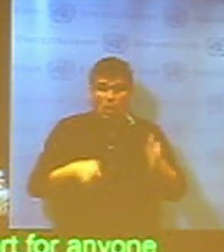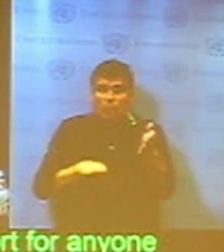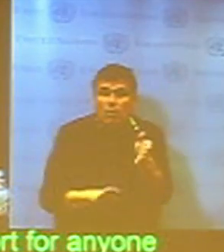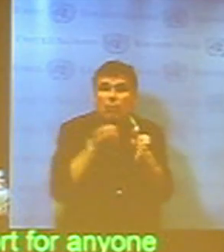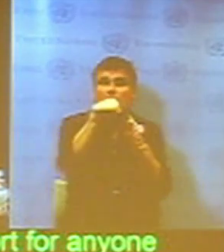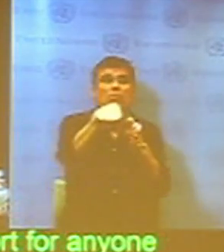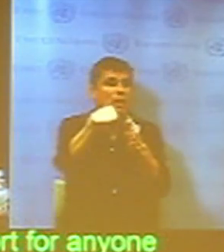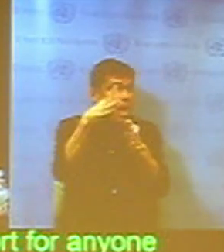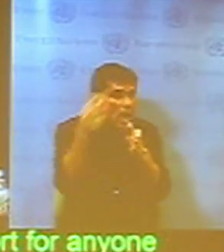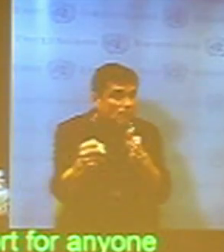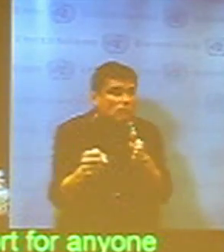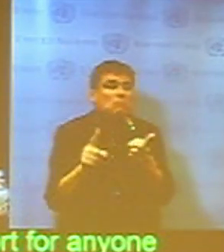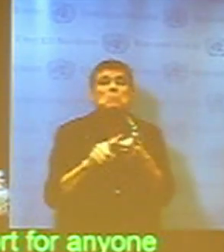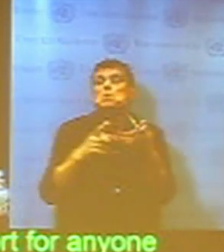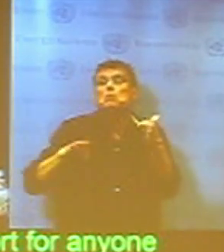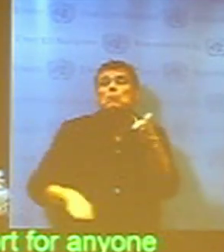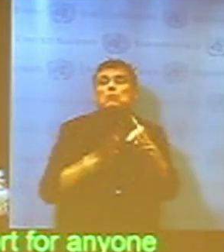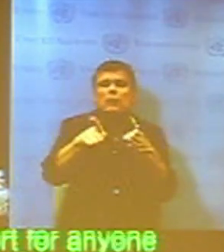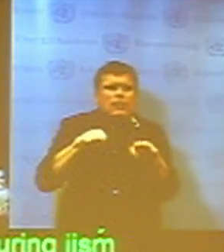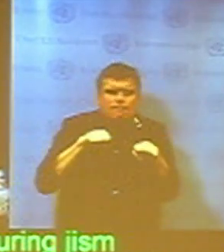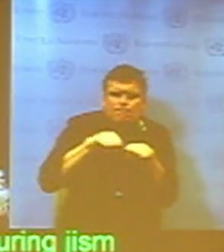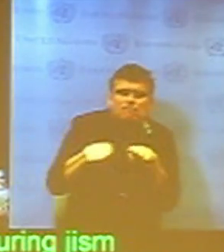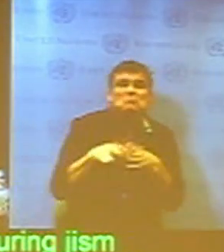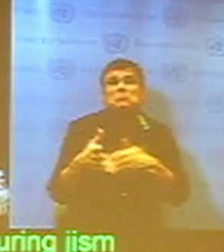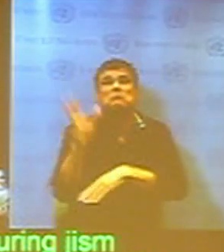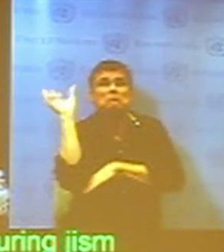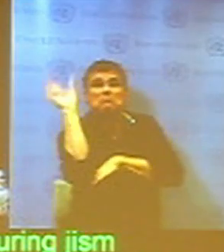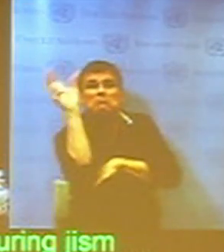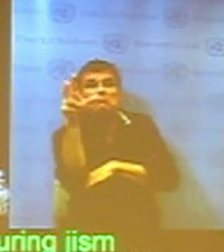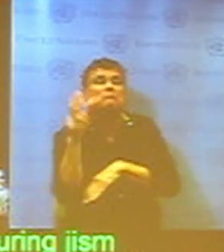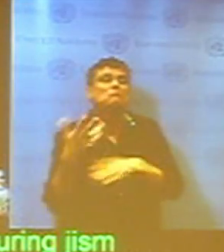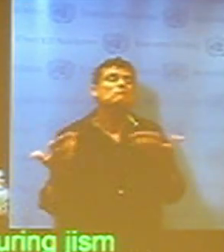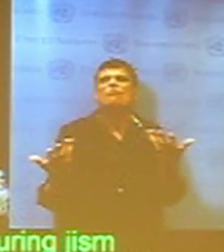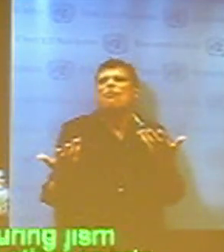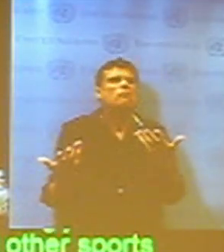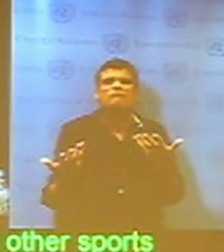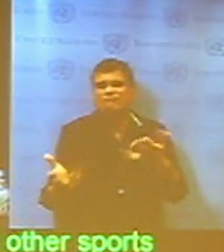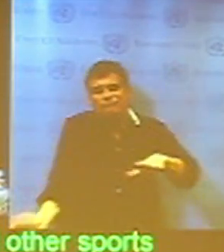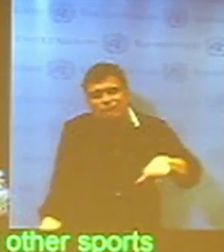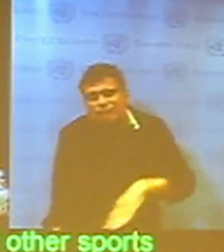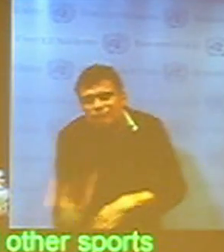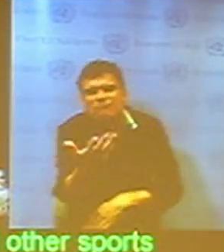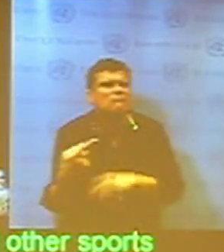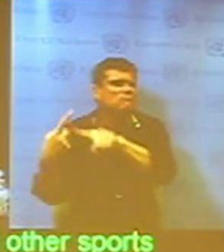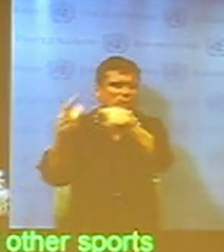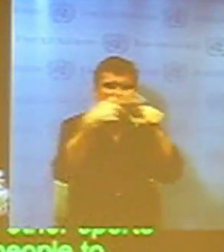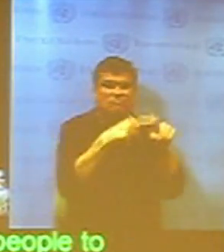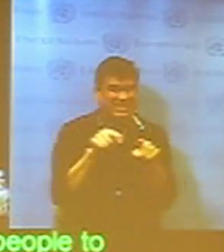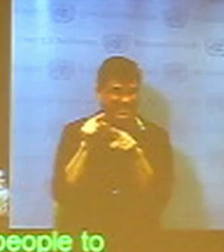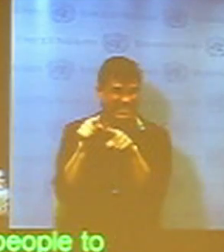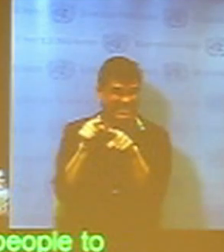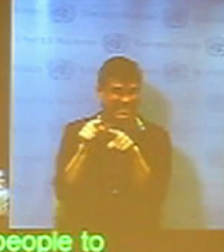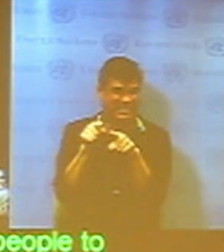and practice or play in competitions. With humanitarian action, programs must be adapted to include people